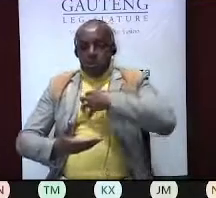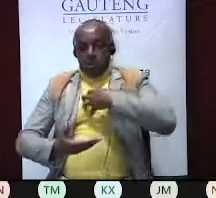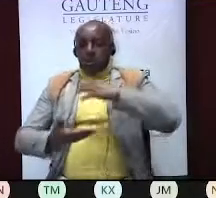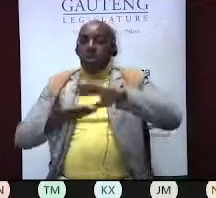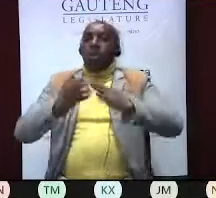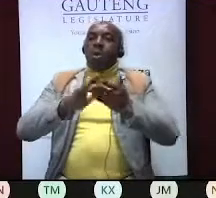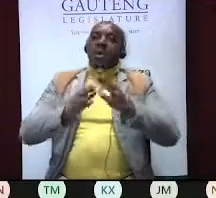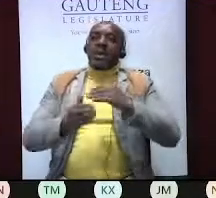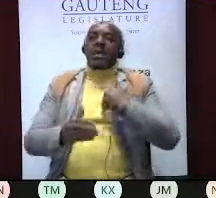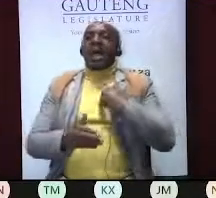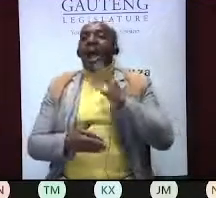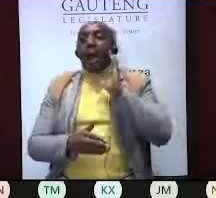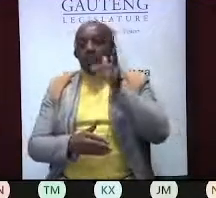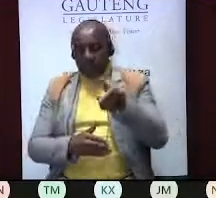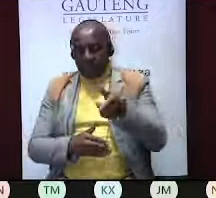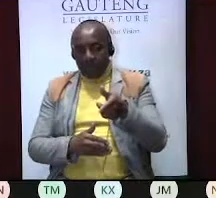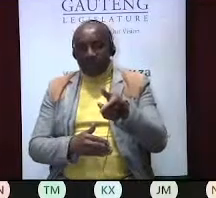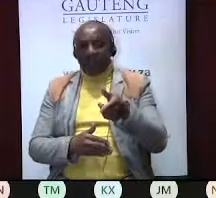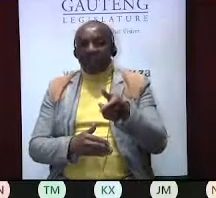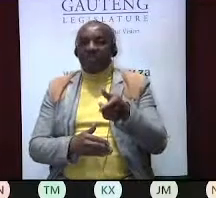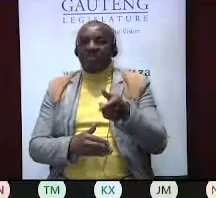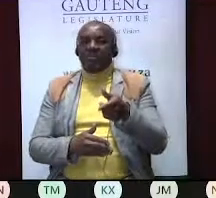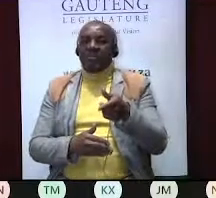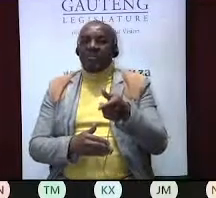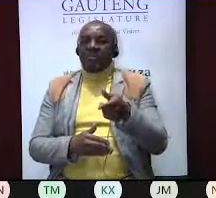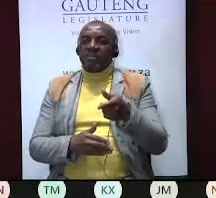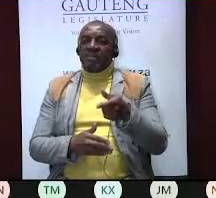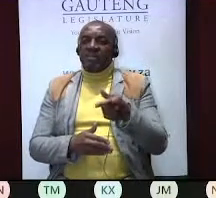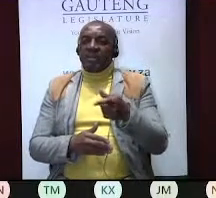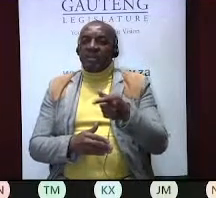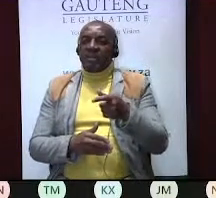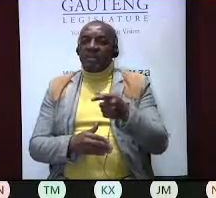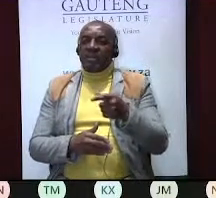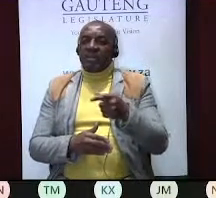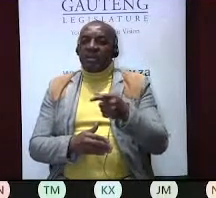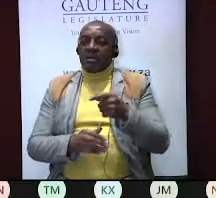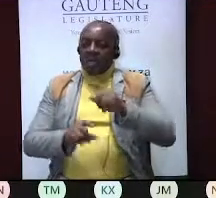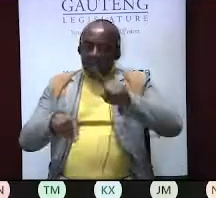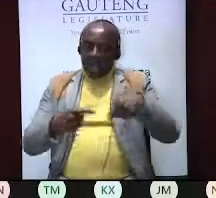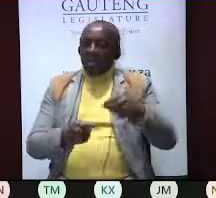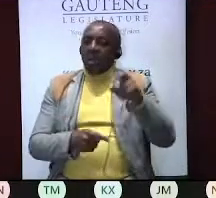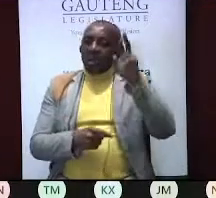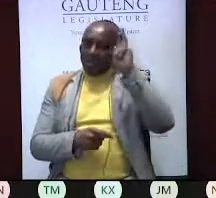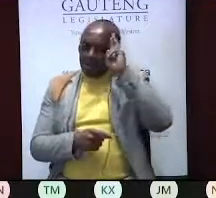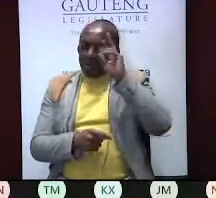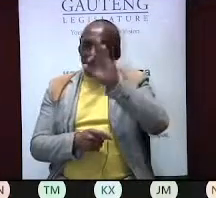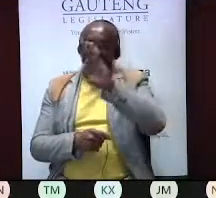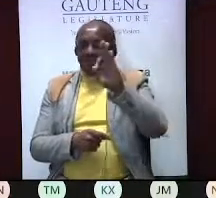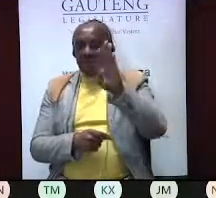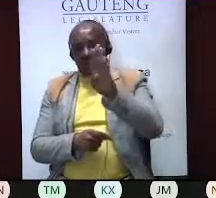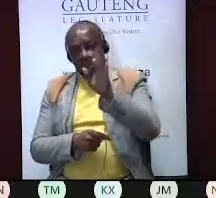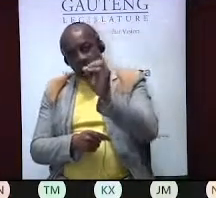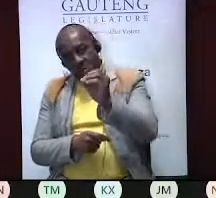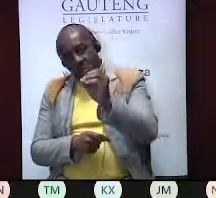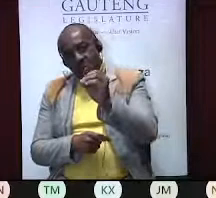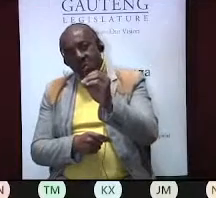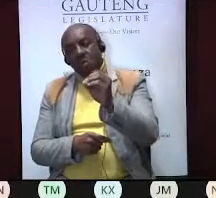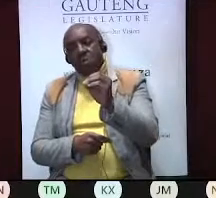I must emphasize that we should not remember the faith-based organization